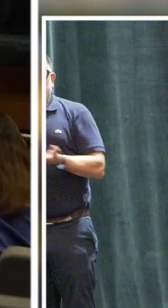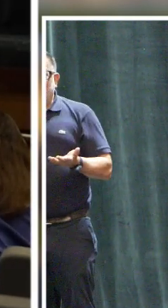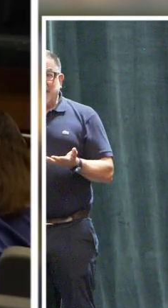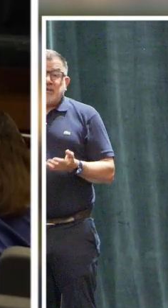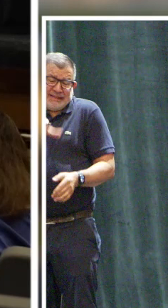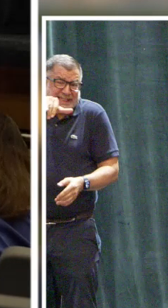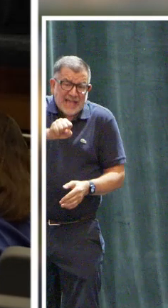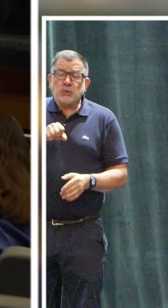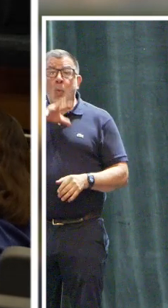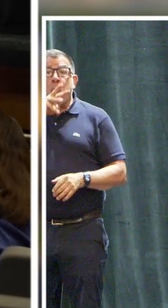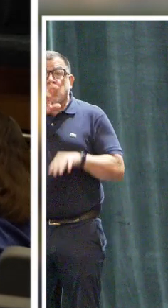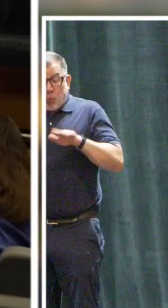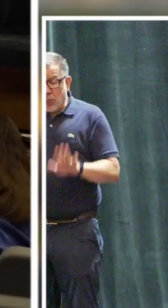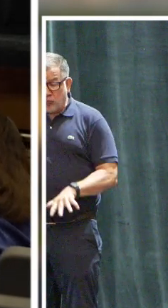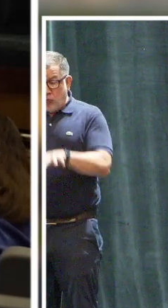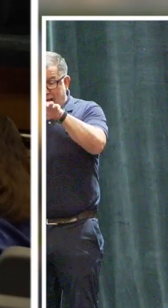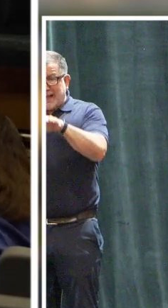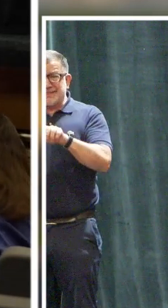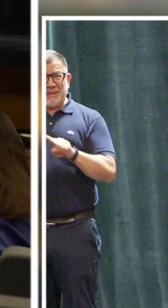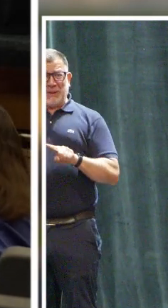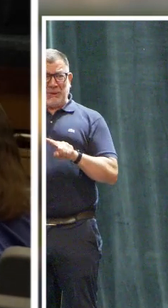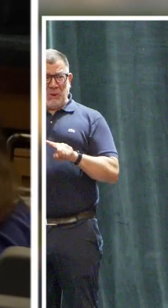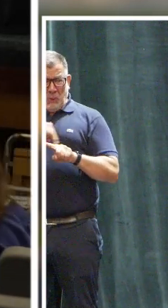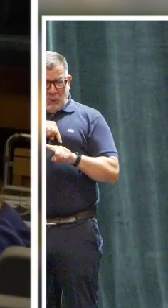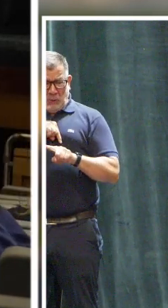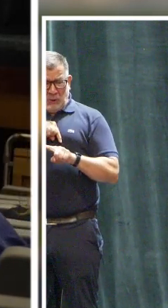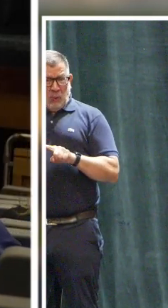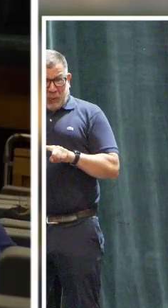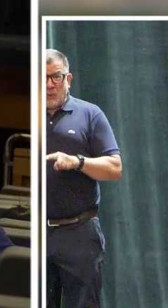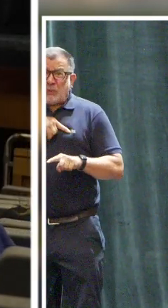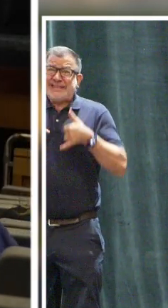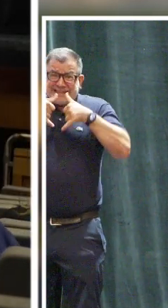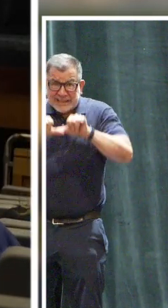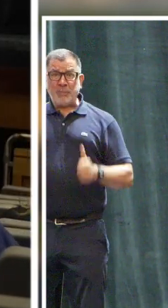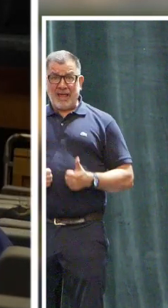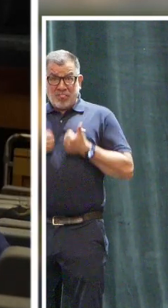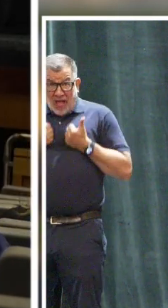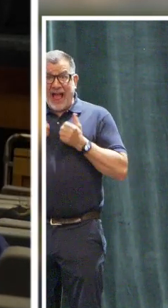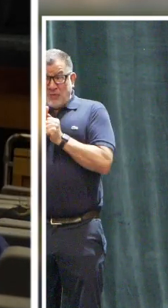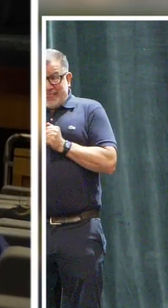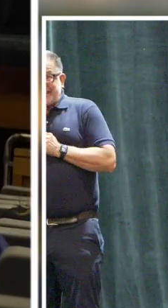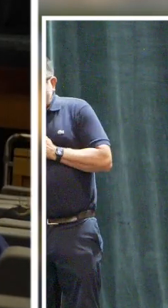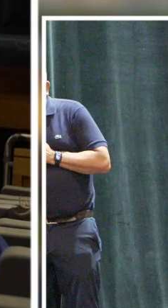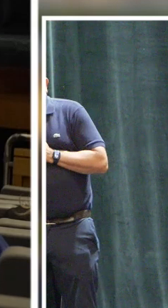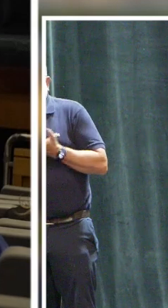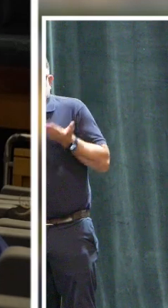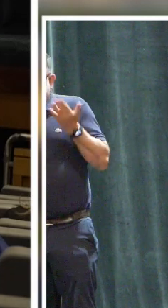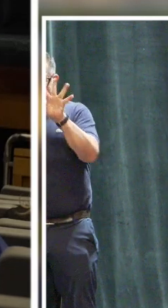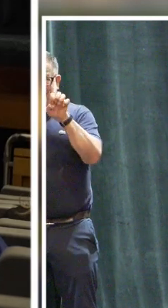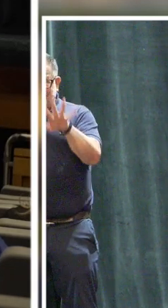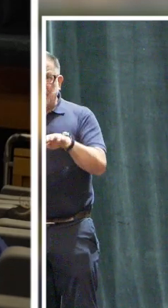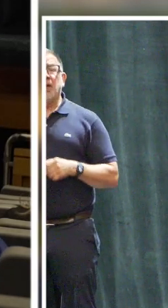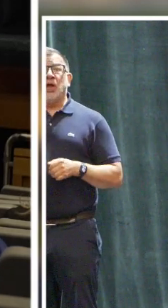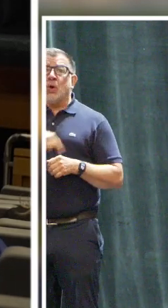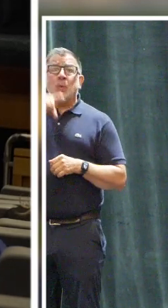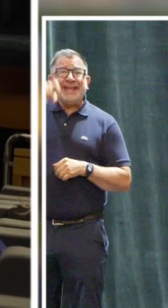around to even see it rise with this heat? And we all know, if you're in the environment, you know that we need these